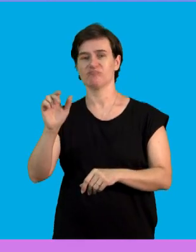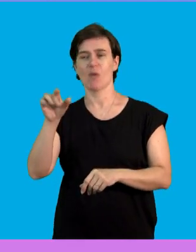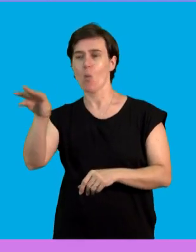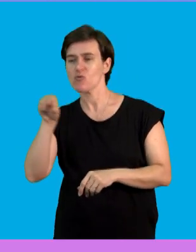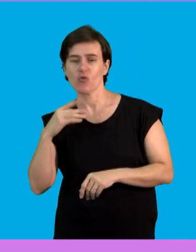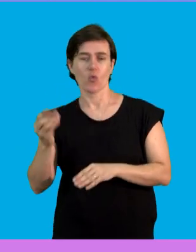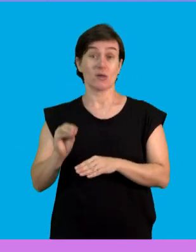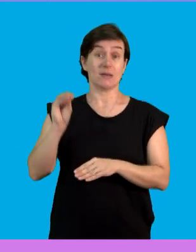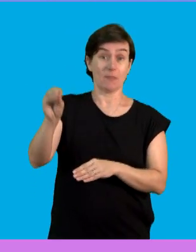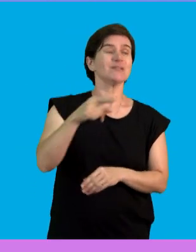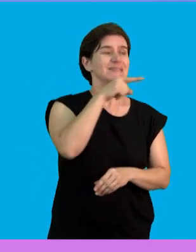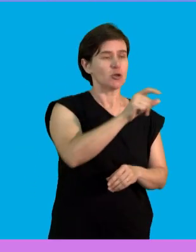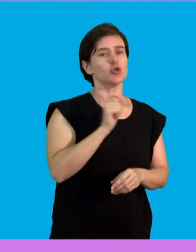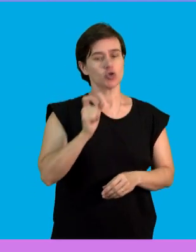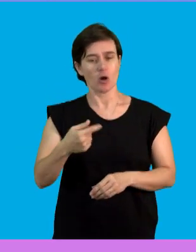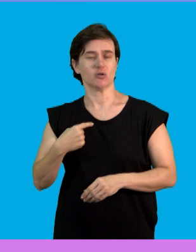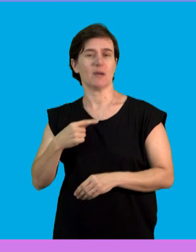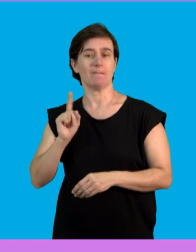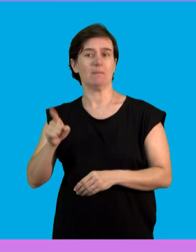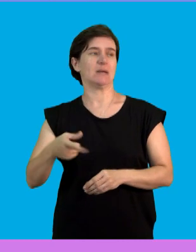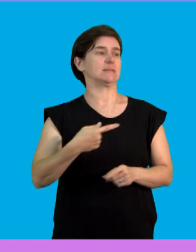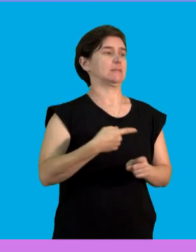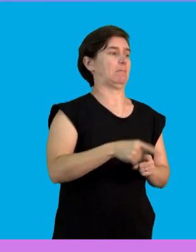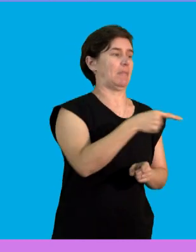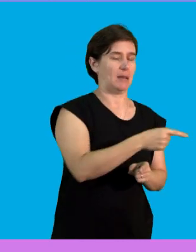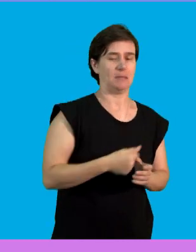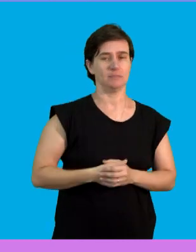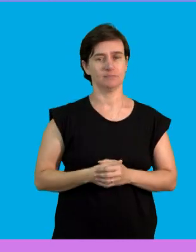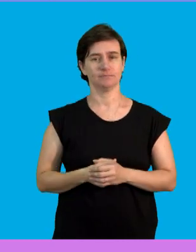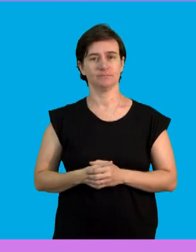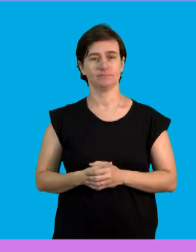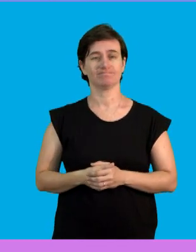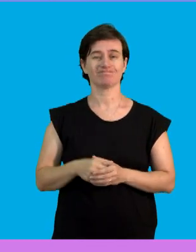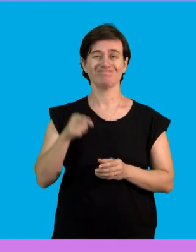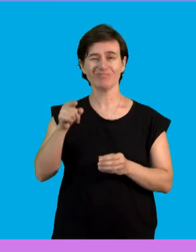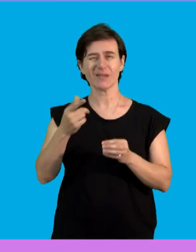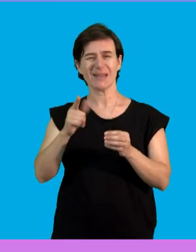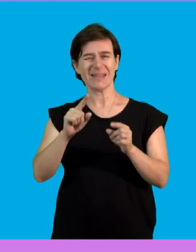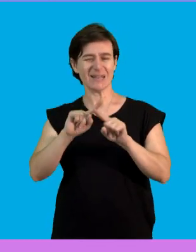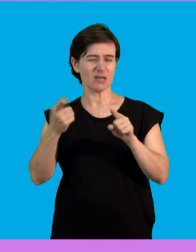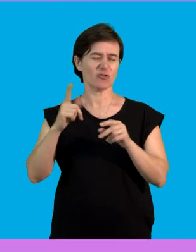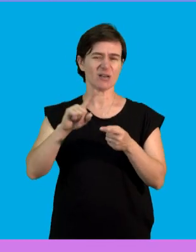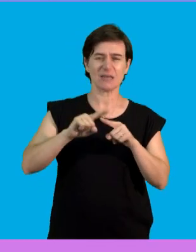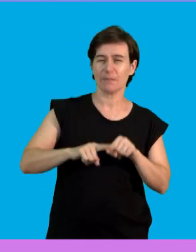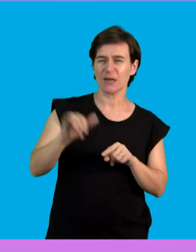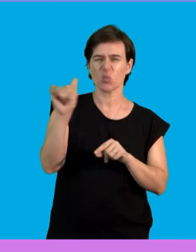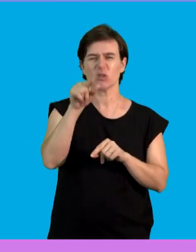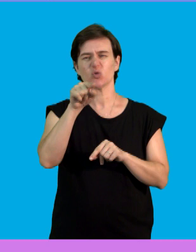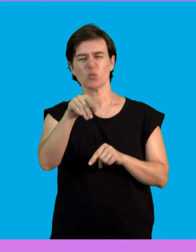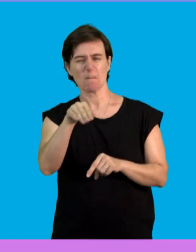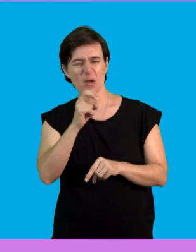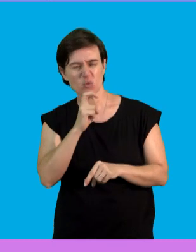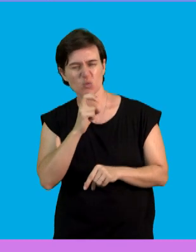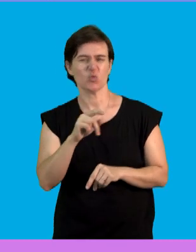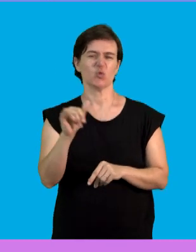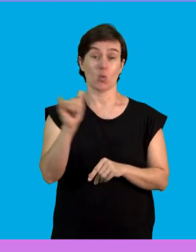or deposit money and for other services. The transaction fee will differ depending on which bank you use and